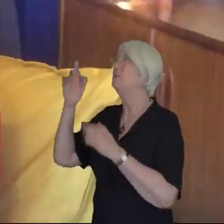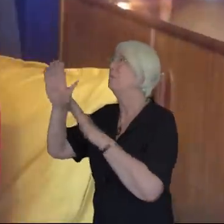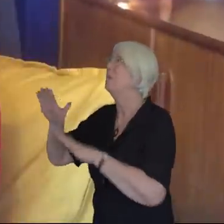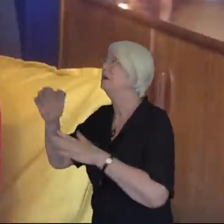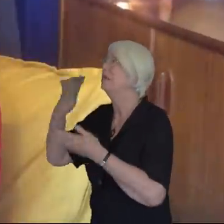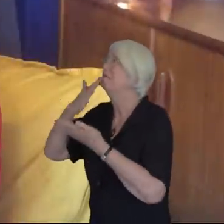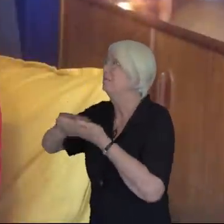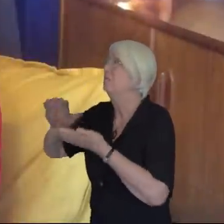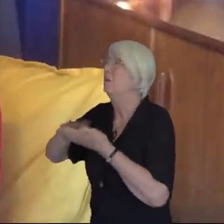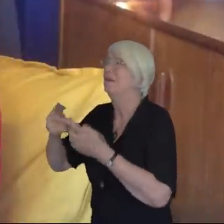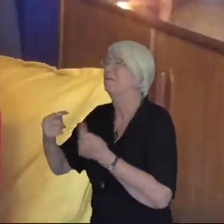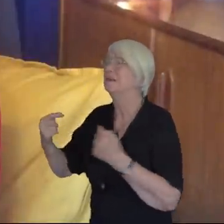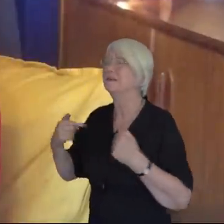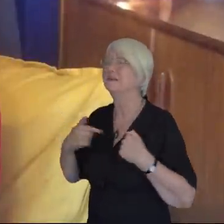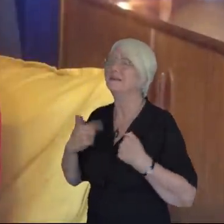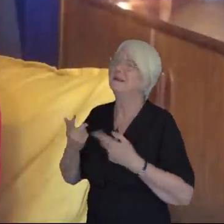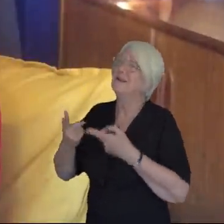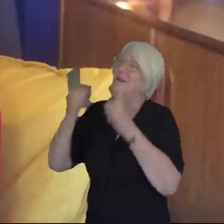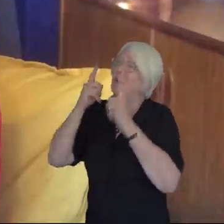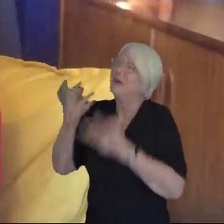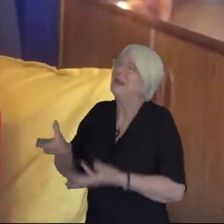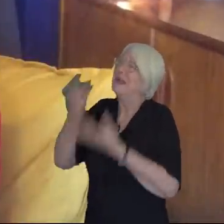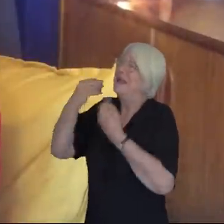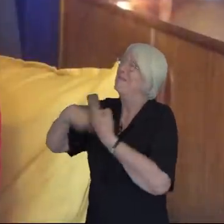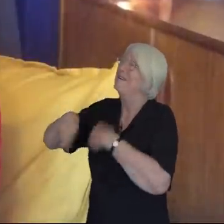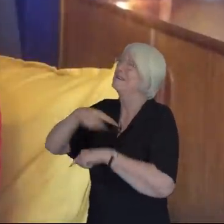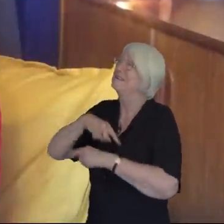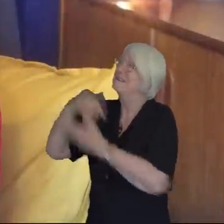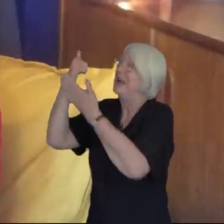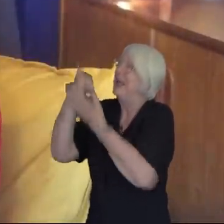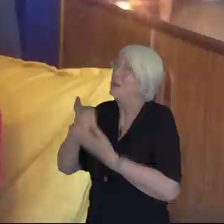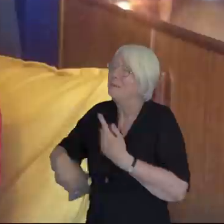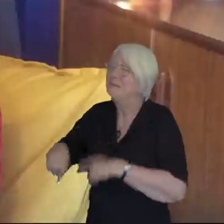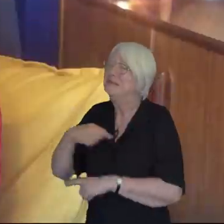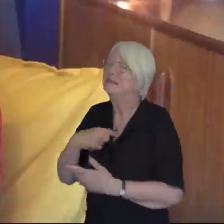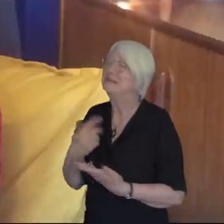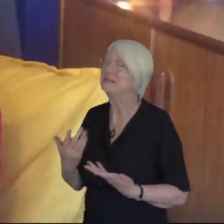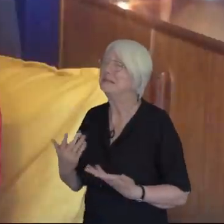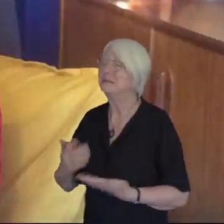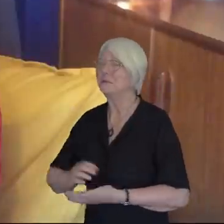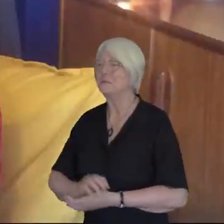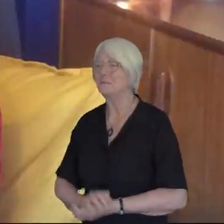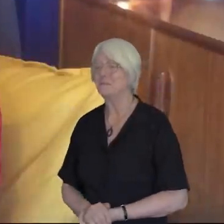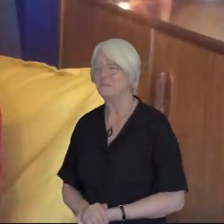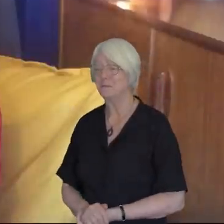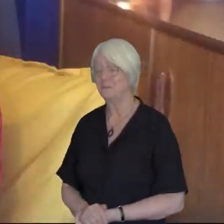us. Lord, hear us and help us.